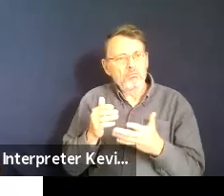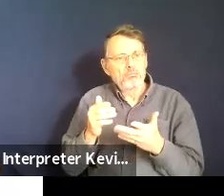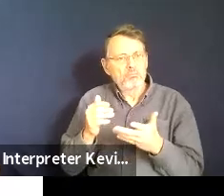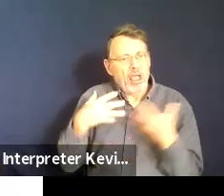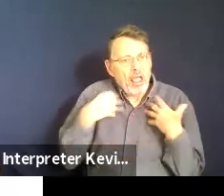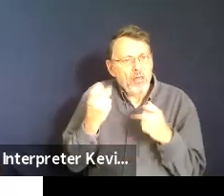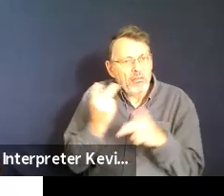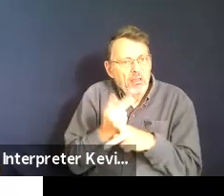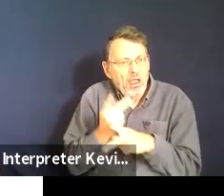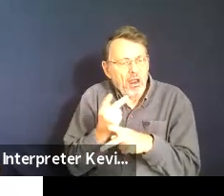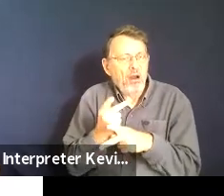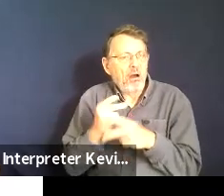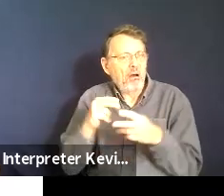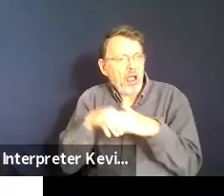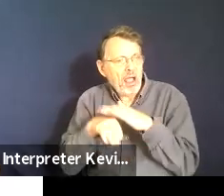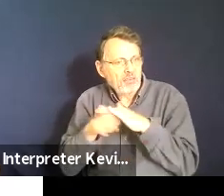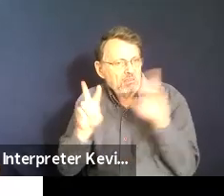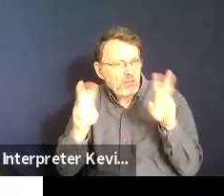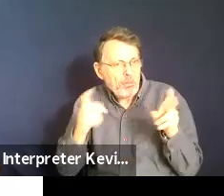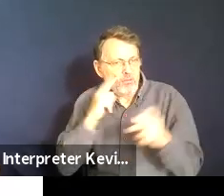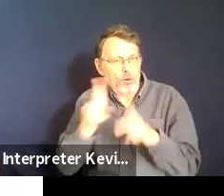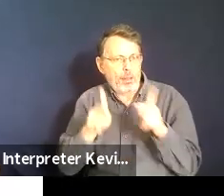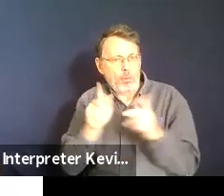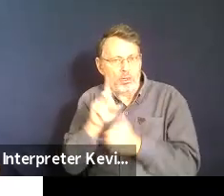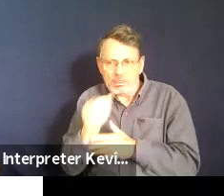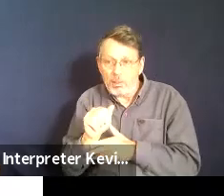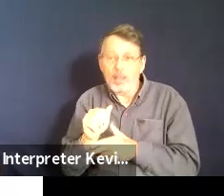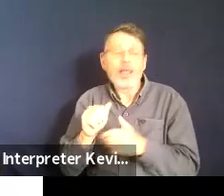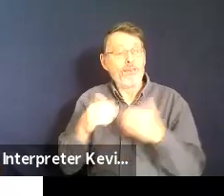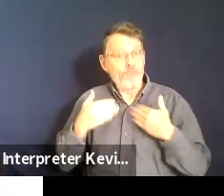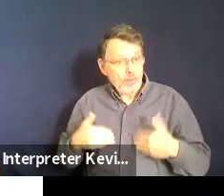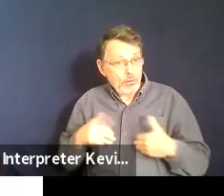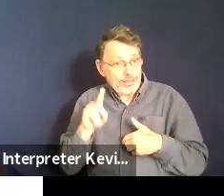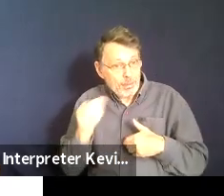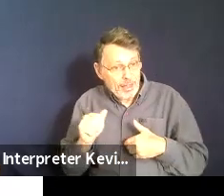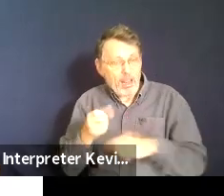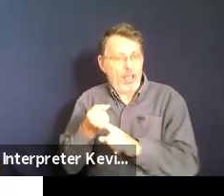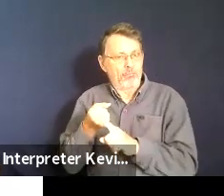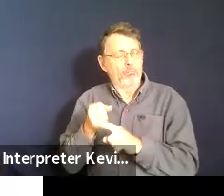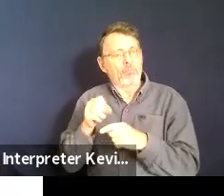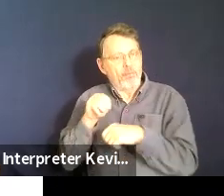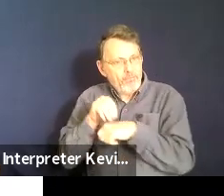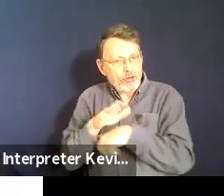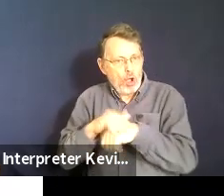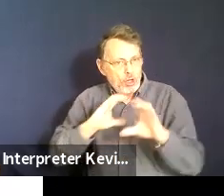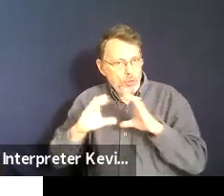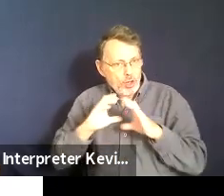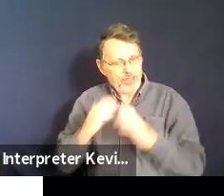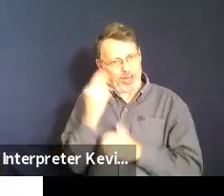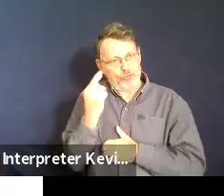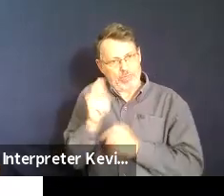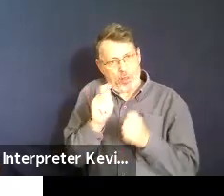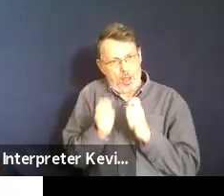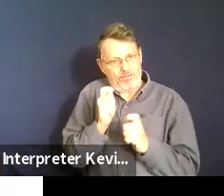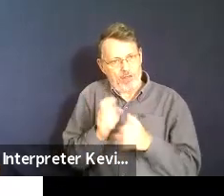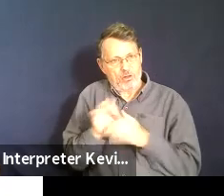series topics cover physical accessibility, effective communication, and reasonable modification of policy on issues under